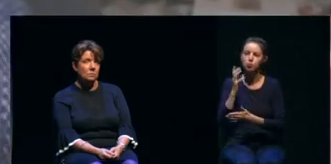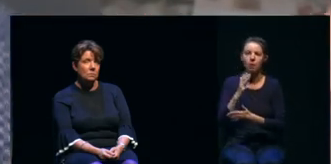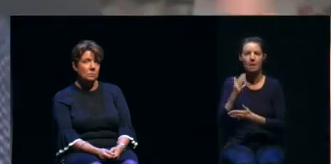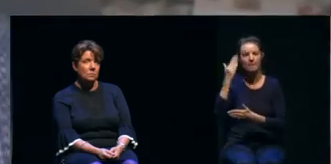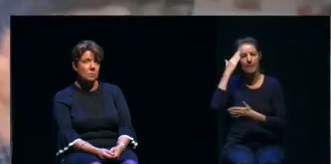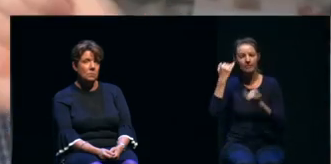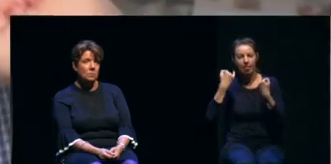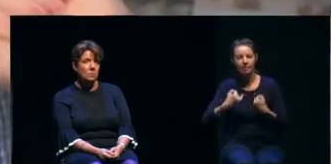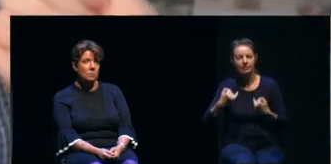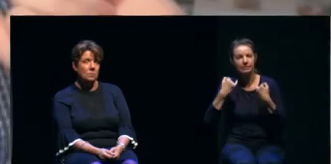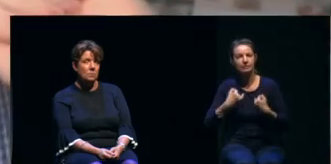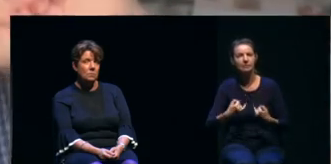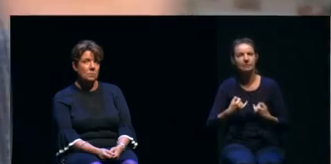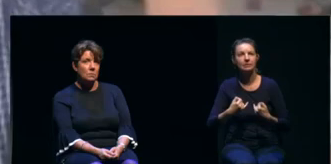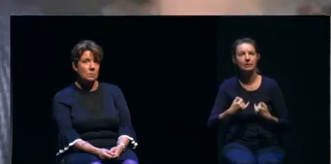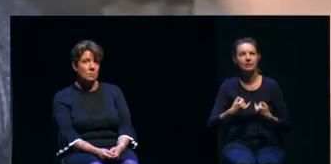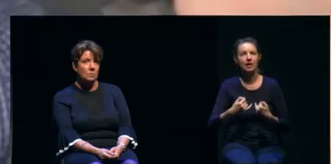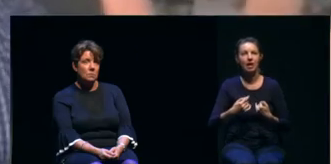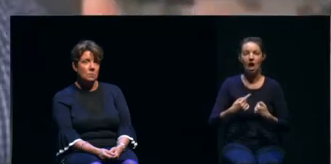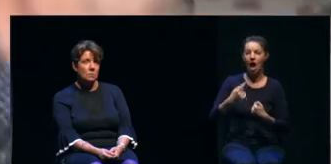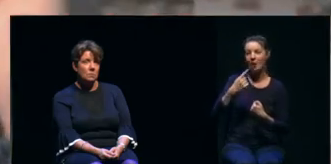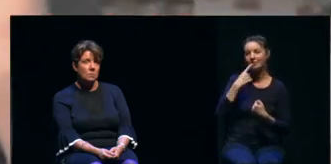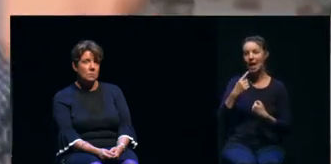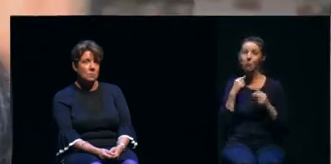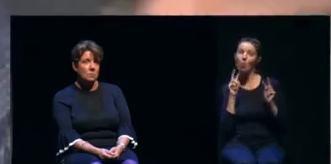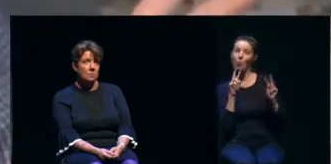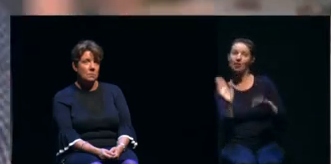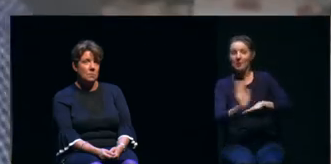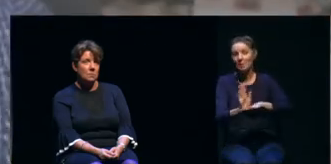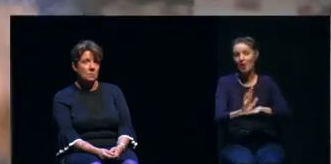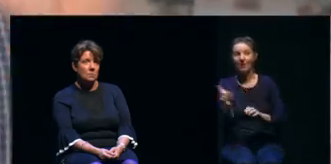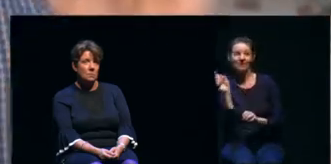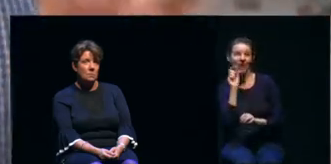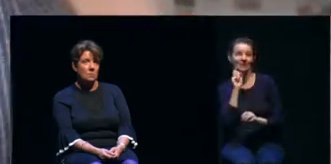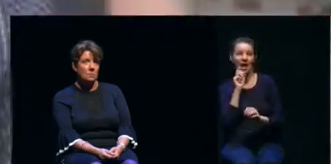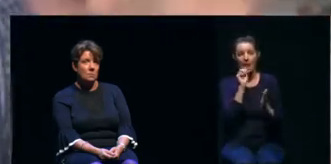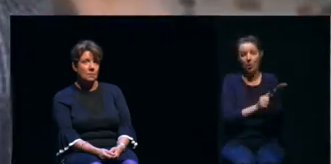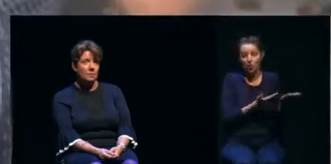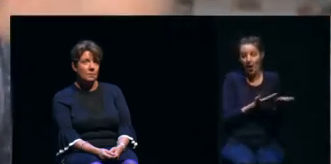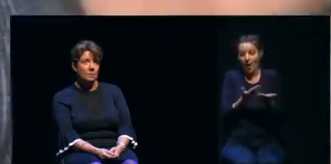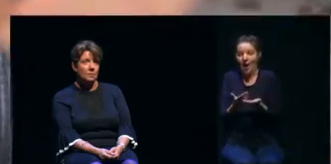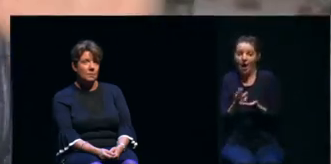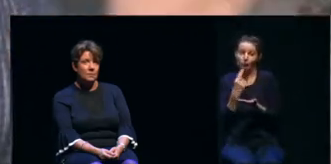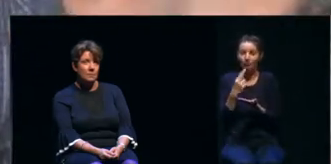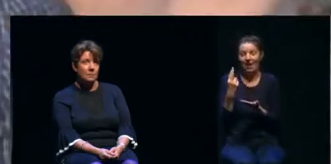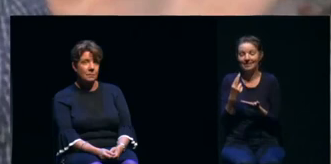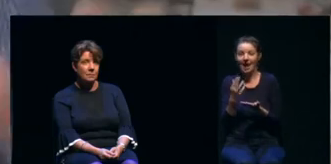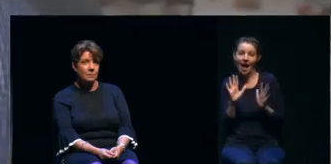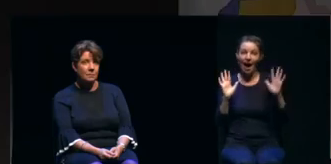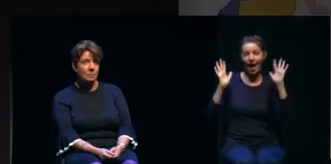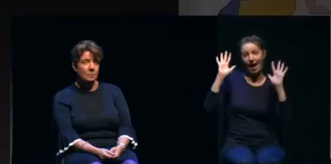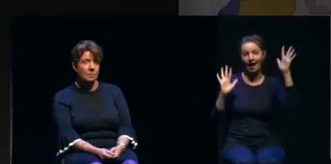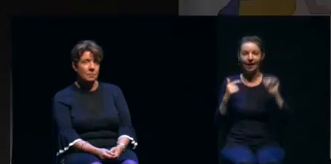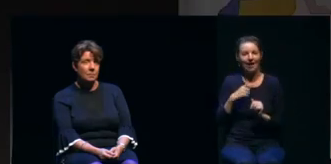come through the door and I'd be like, and we're going to watch Pitch Perfect and I've bought you a pet rat and like, and look, I'm being funny, mummy,